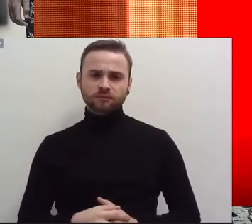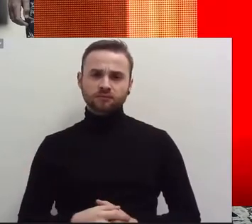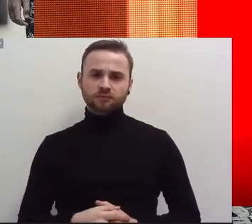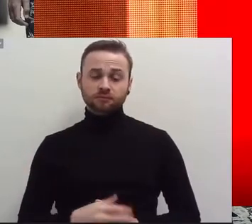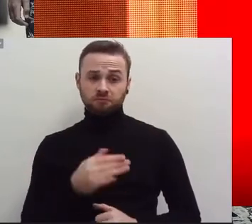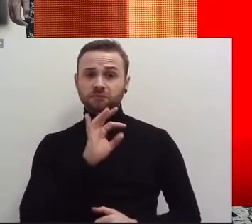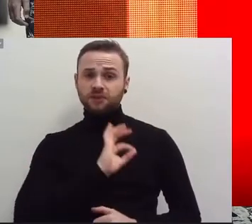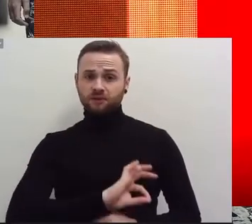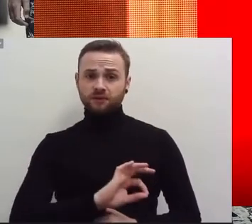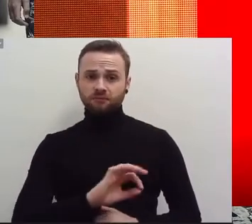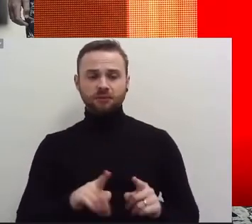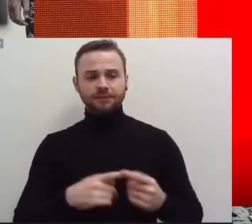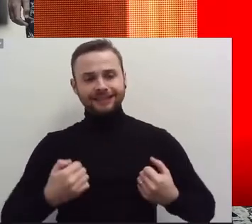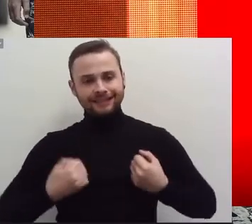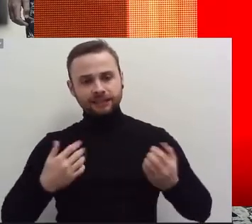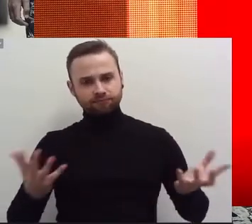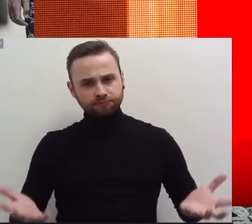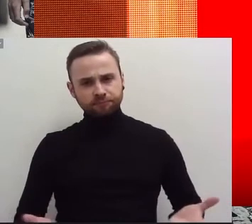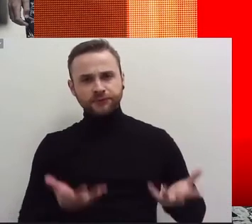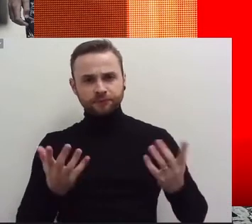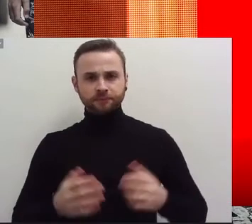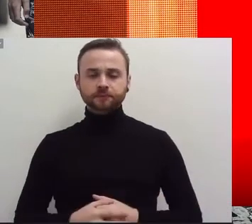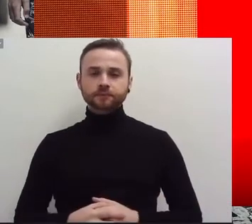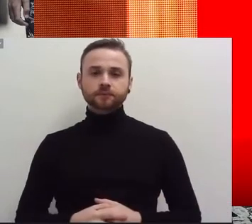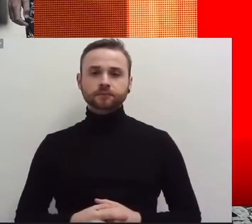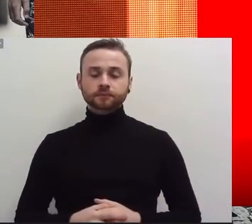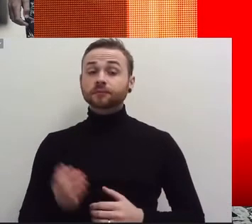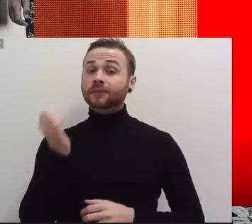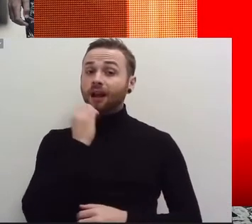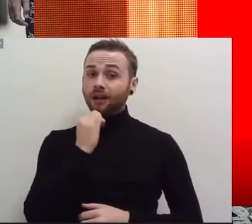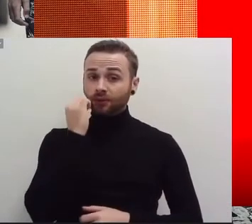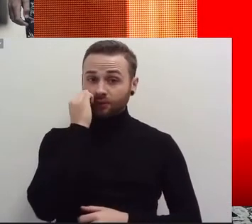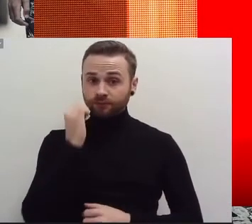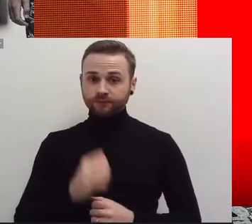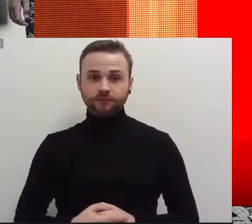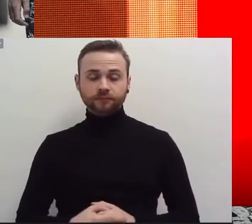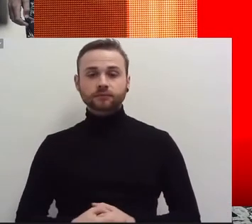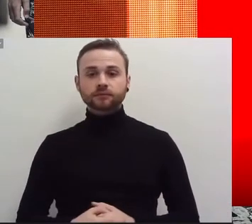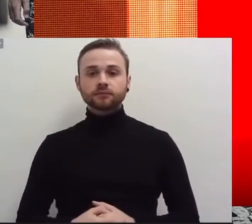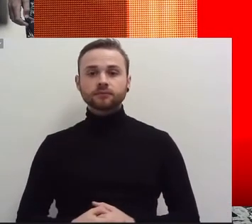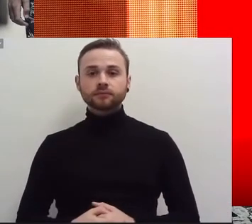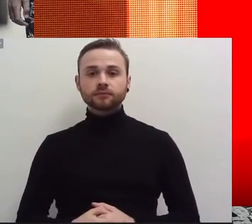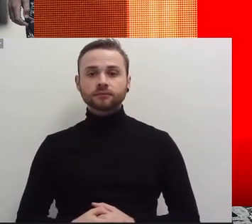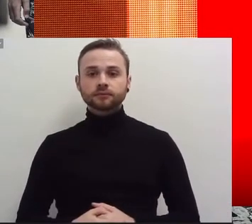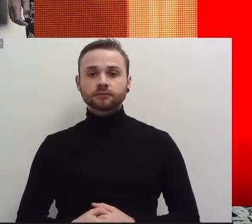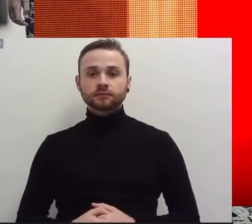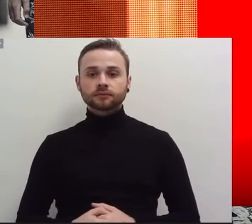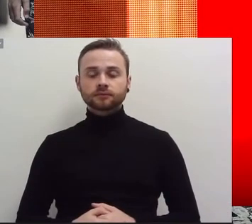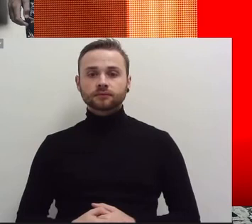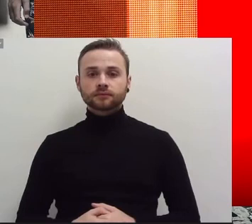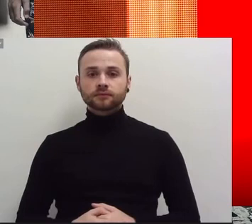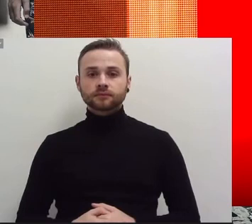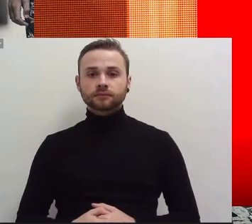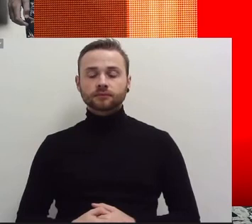you. And we are all longing for starting the panel discussion, but before that, I think we are longing to